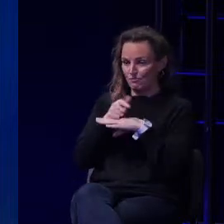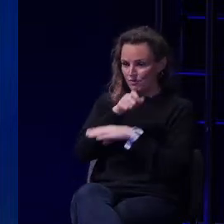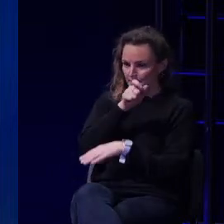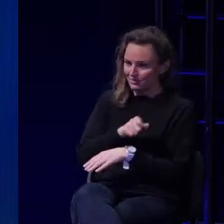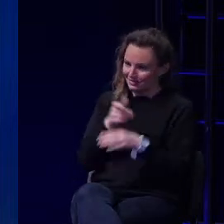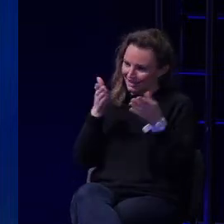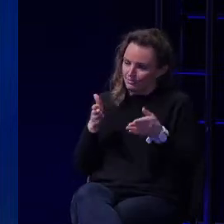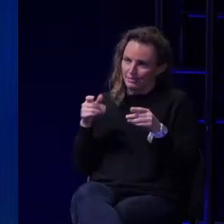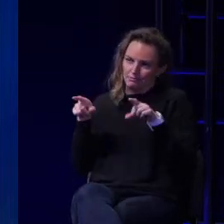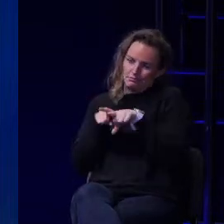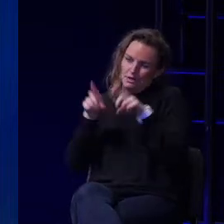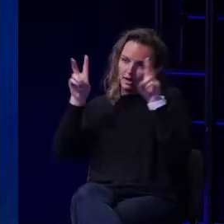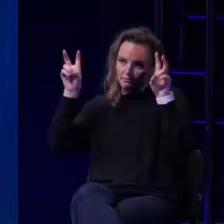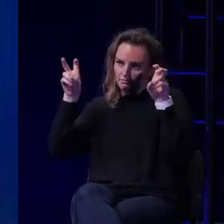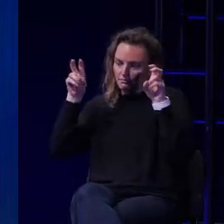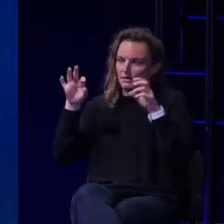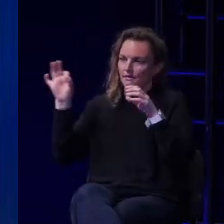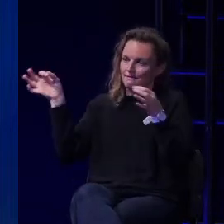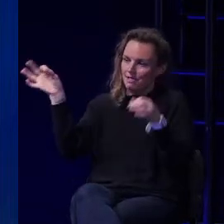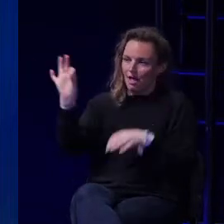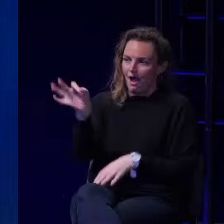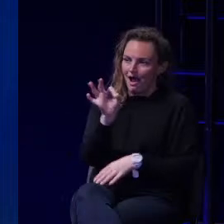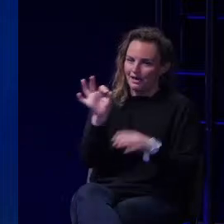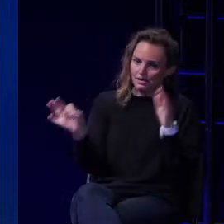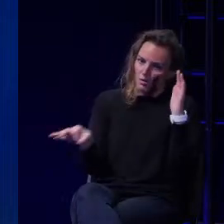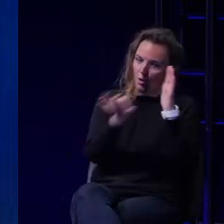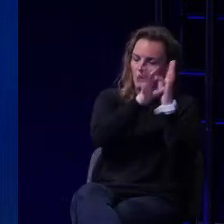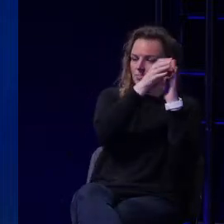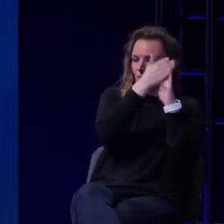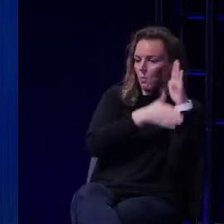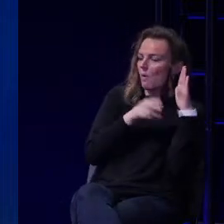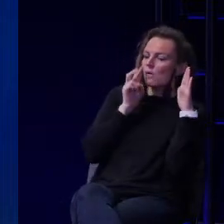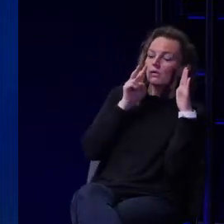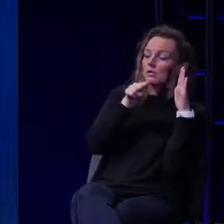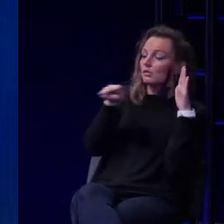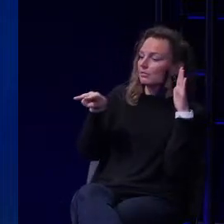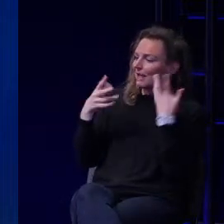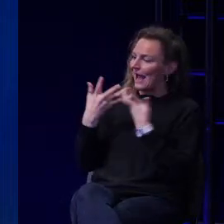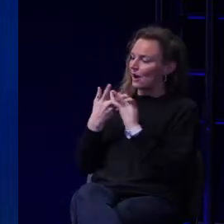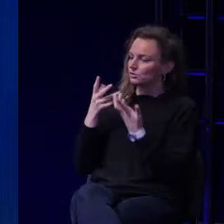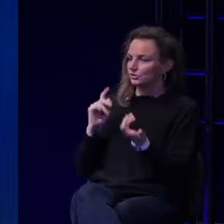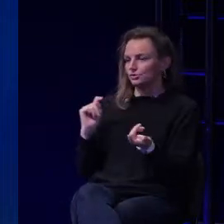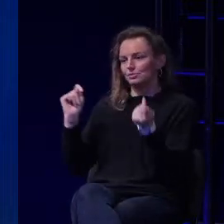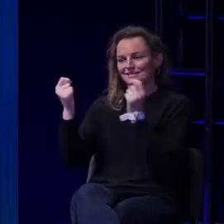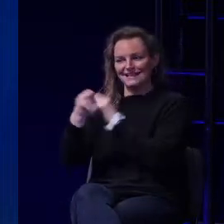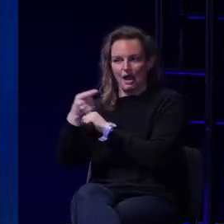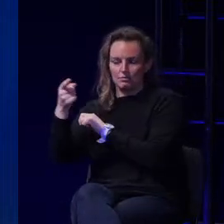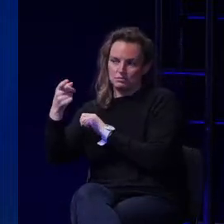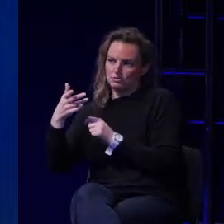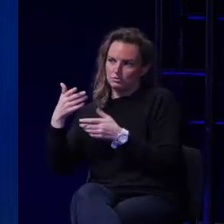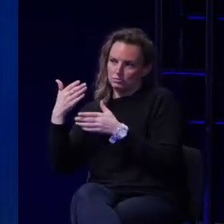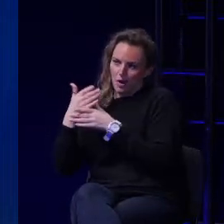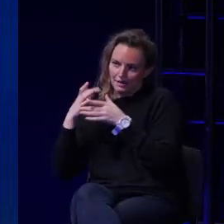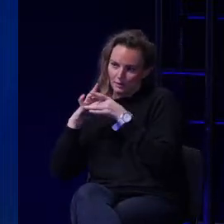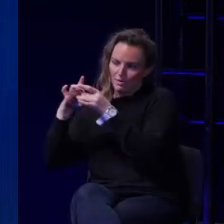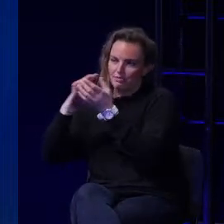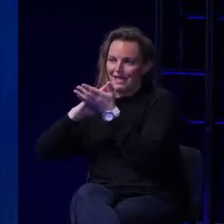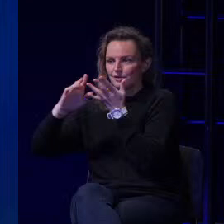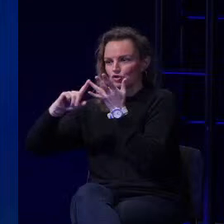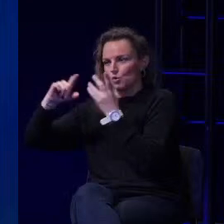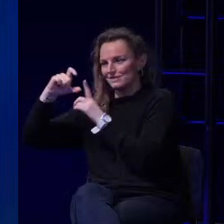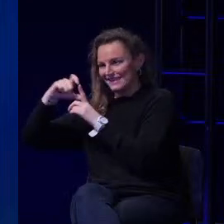How did you adapt to working with a large crew, i.e. being an HOD? Was that transition